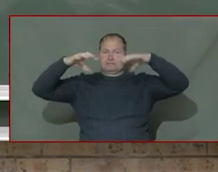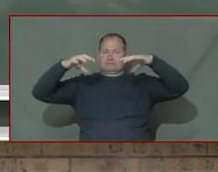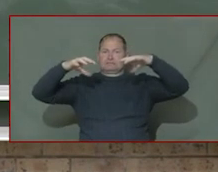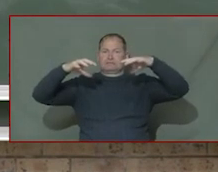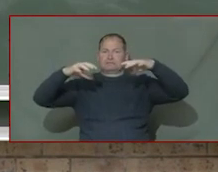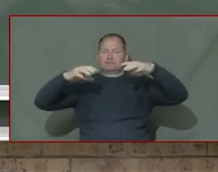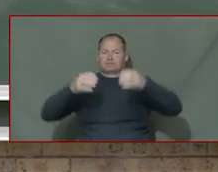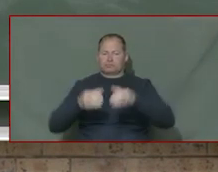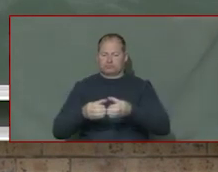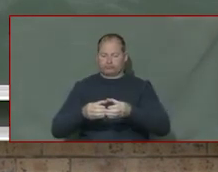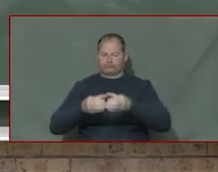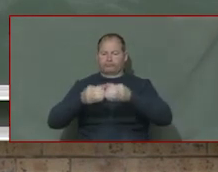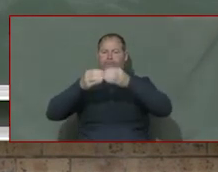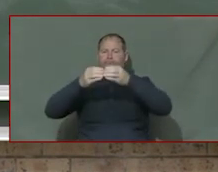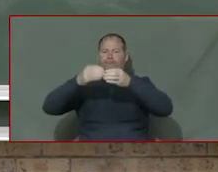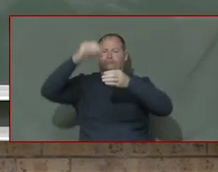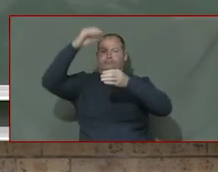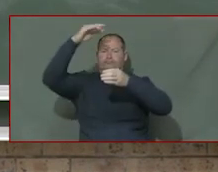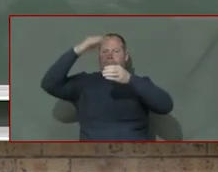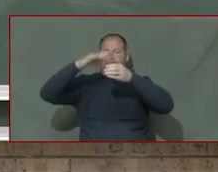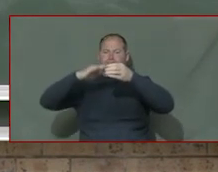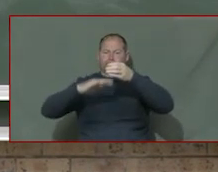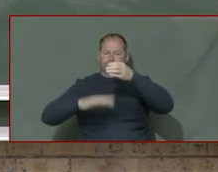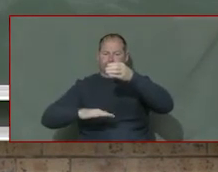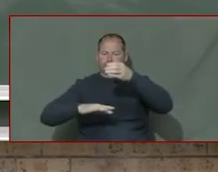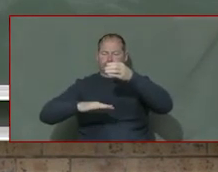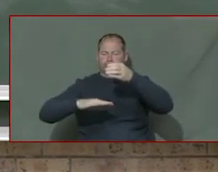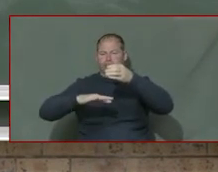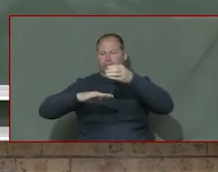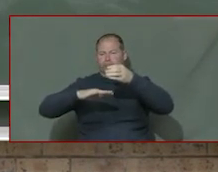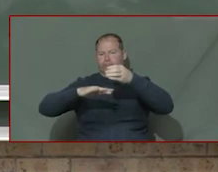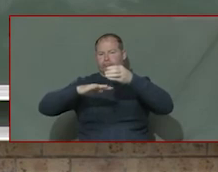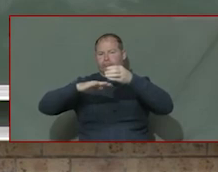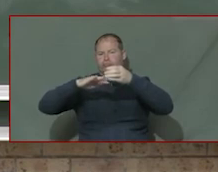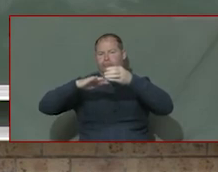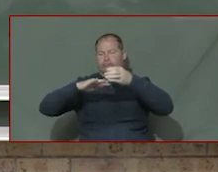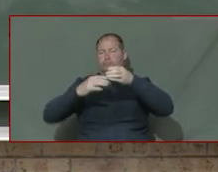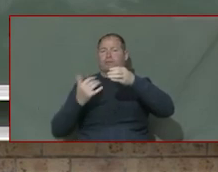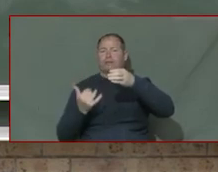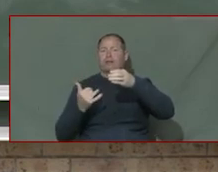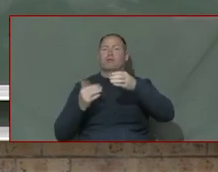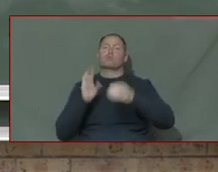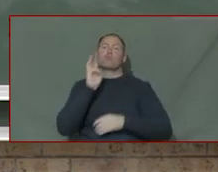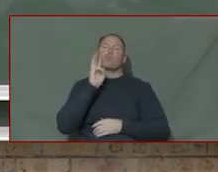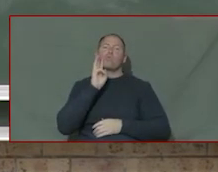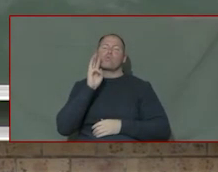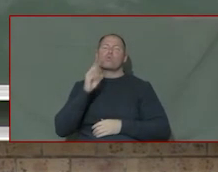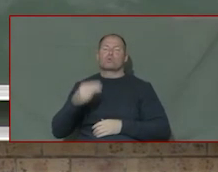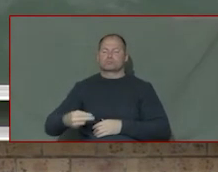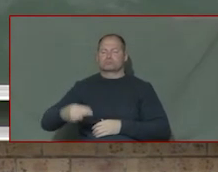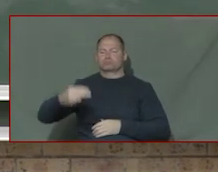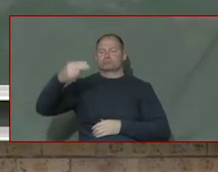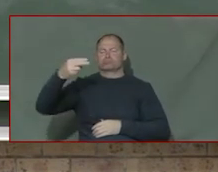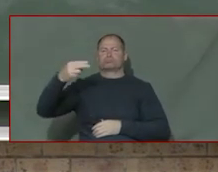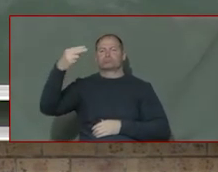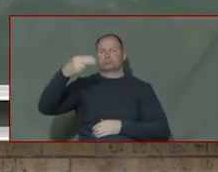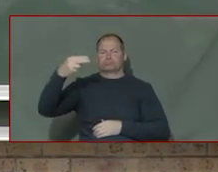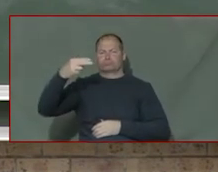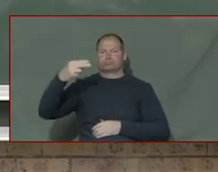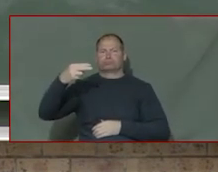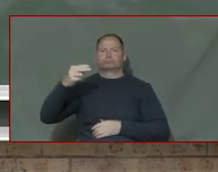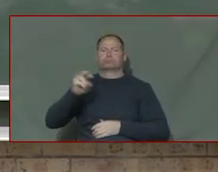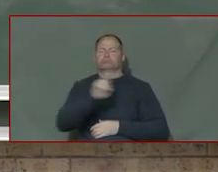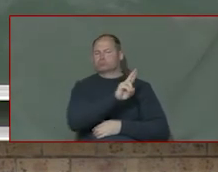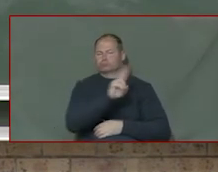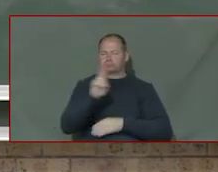cone. Water flows into the gauge. The height of the water is h, the radius is r, the